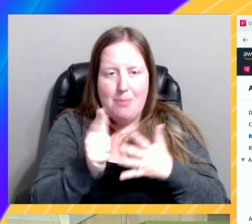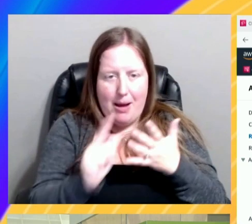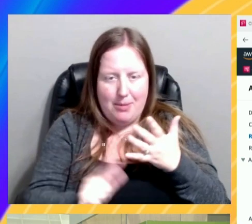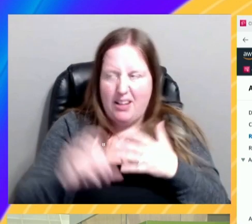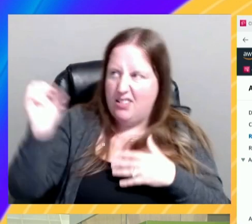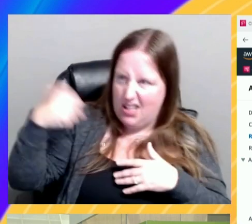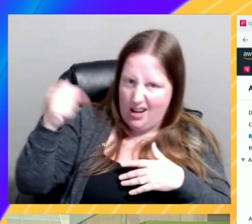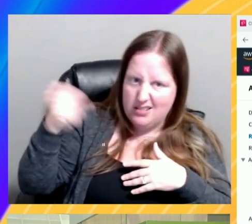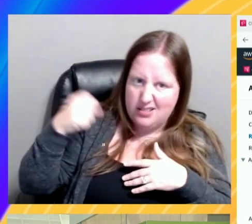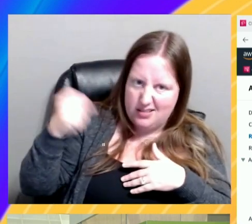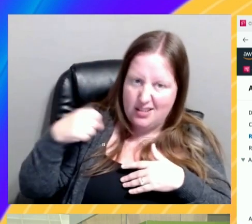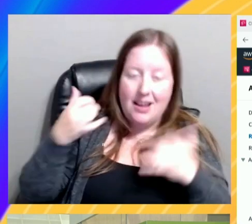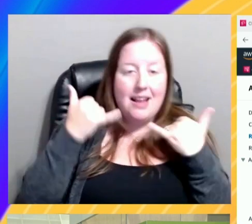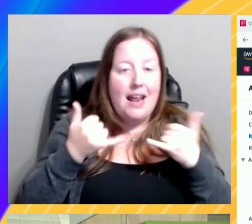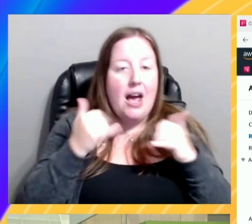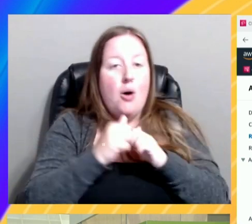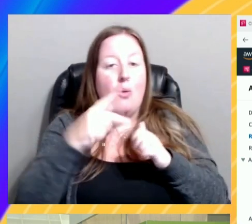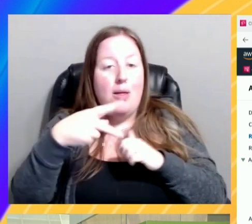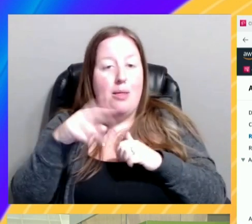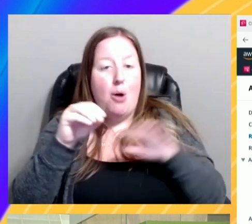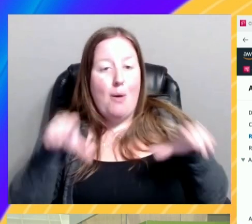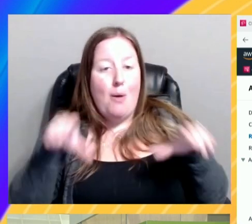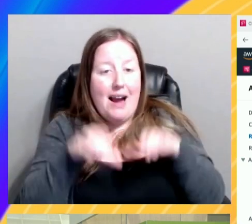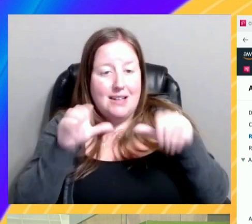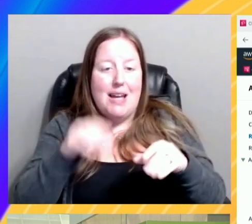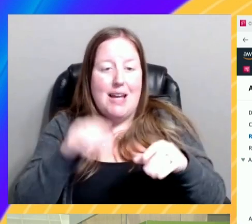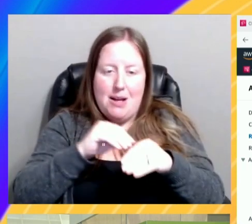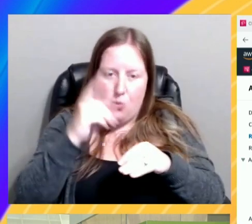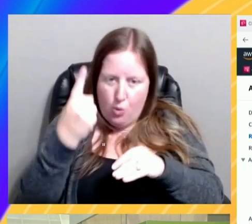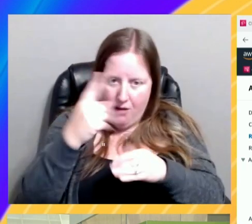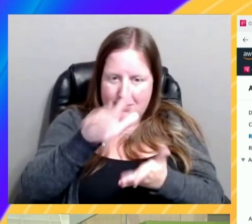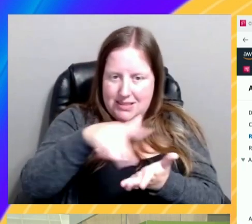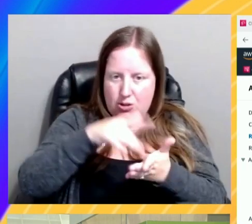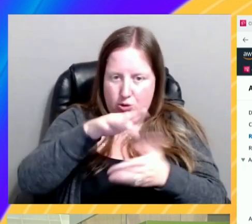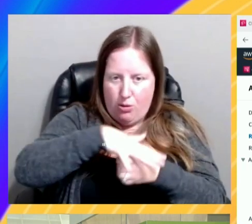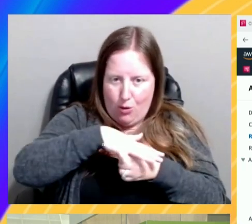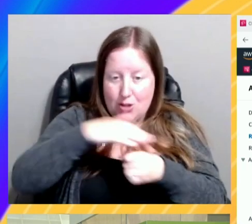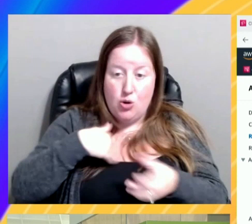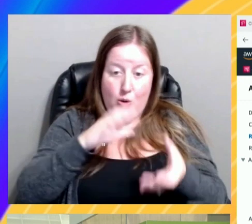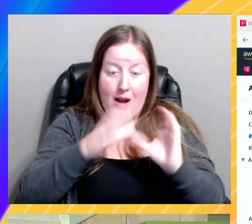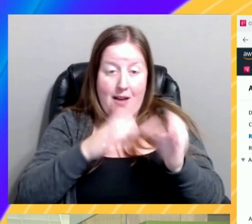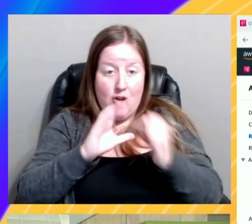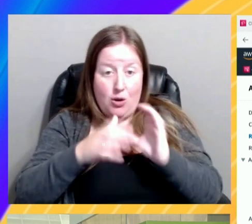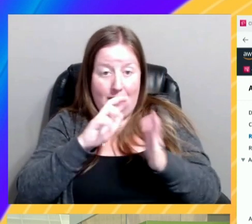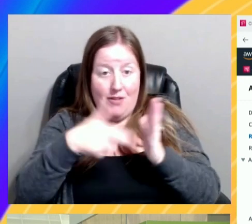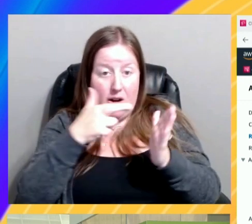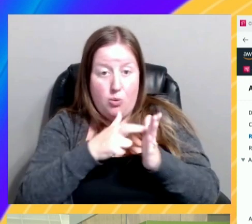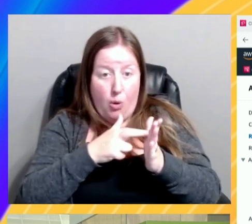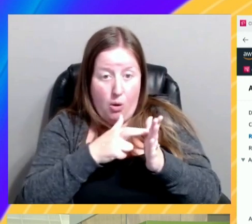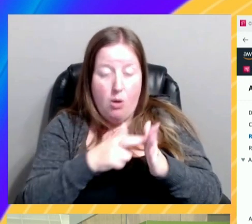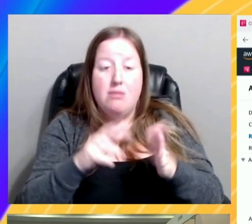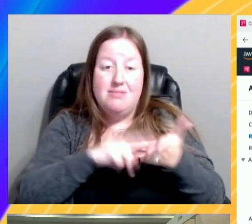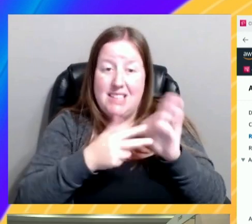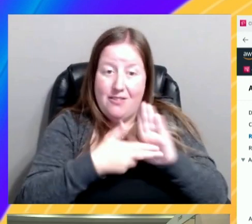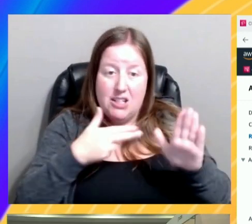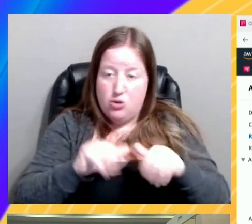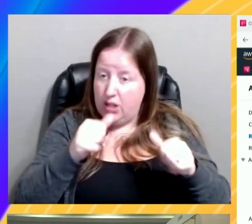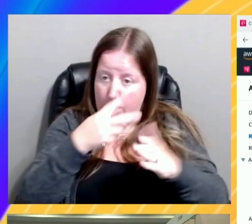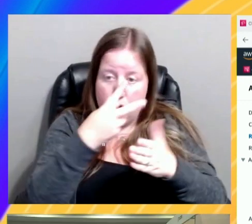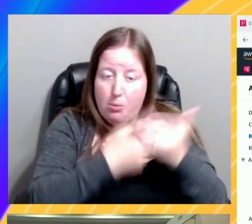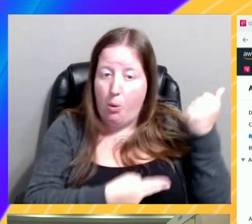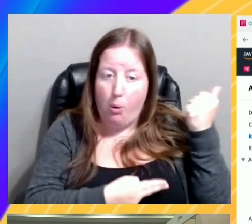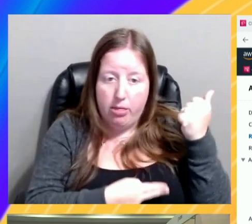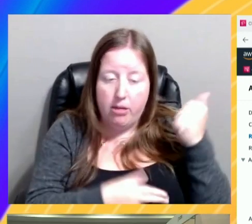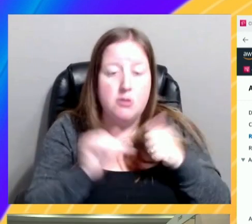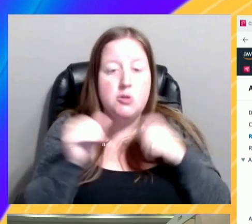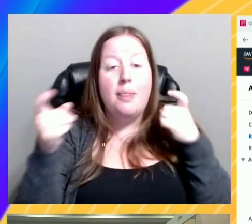with Proactive, you can put them in one central location where you have your config rule definition, allowing you to do both. Awesome. So the management becomes